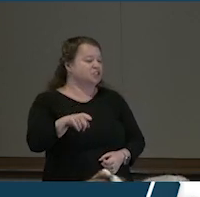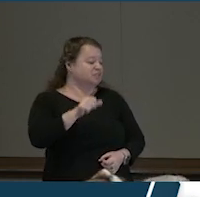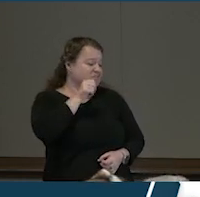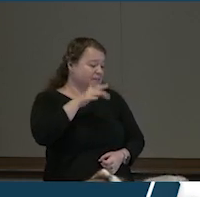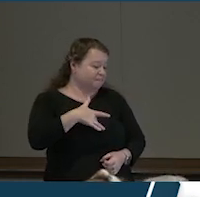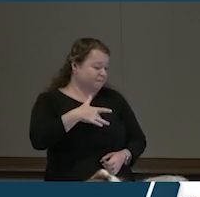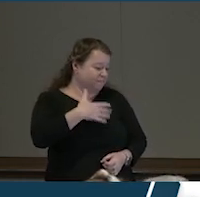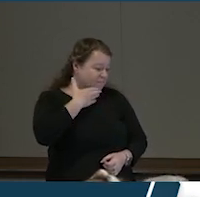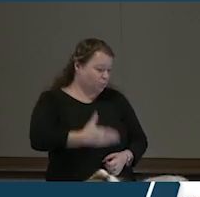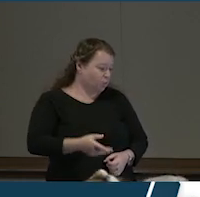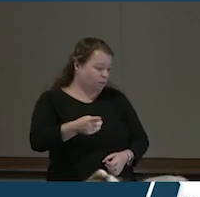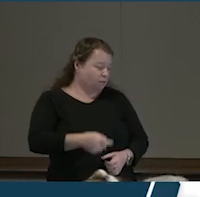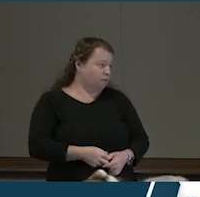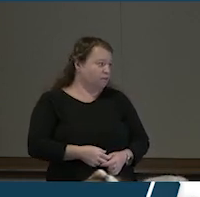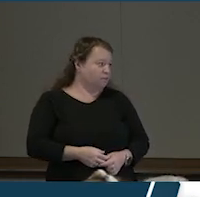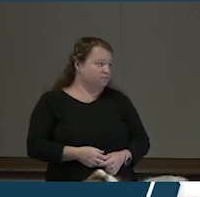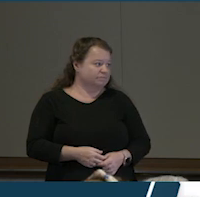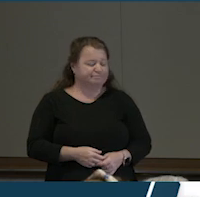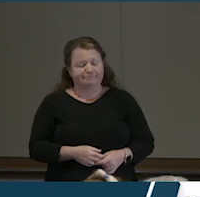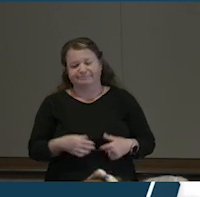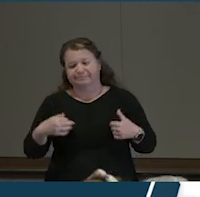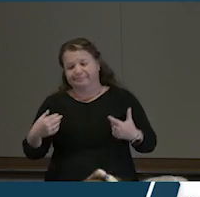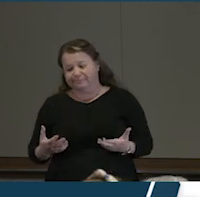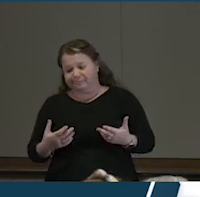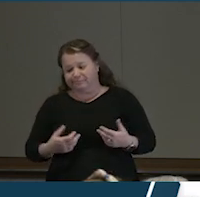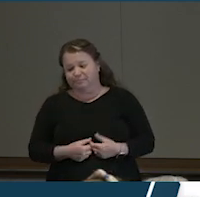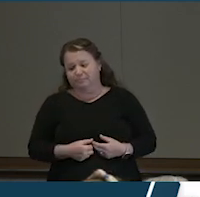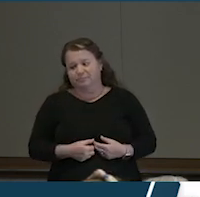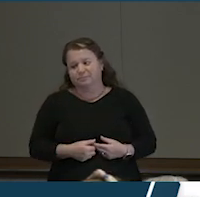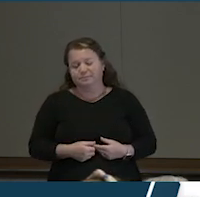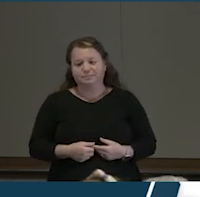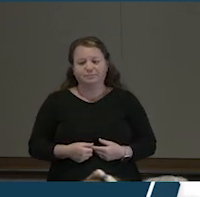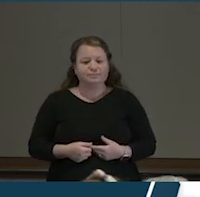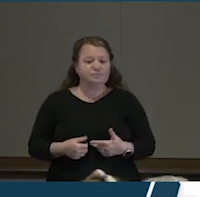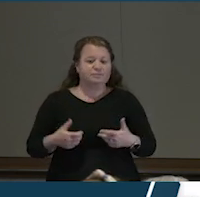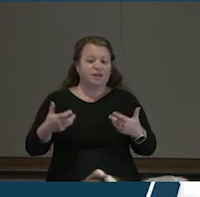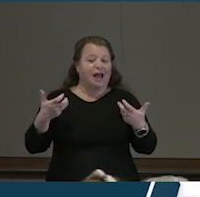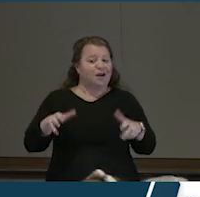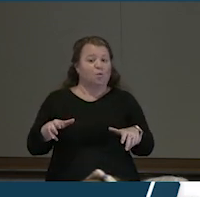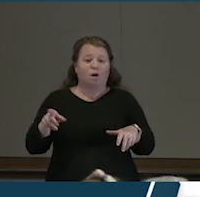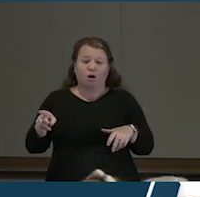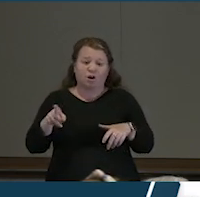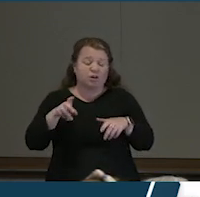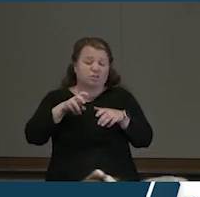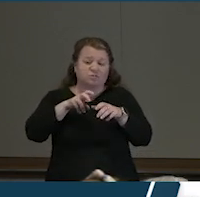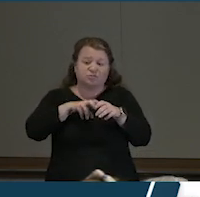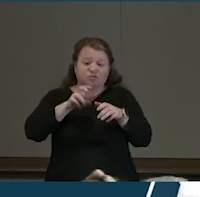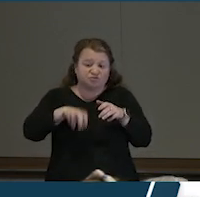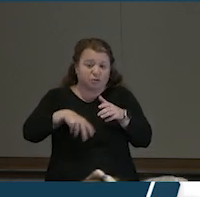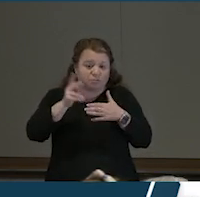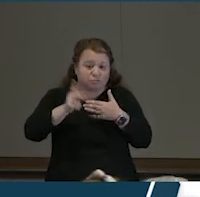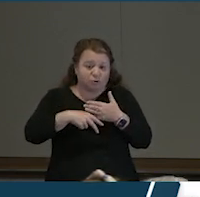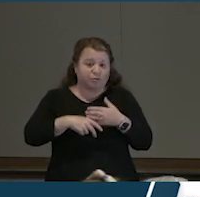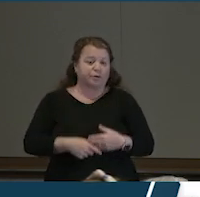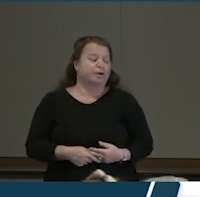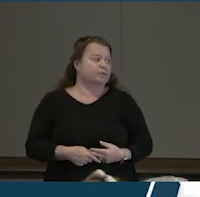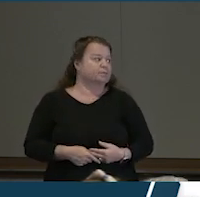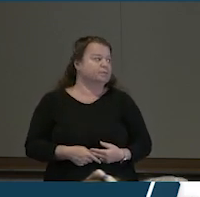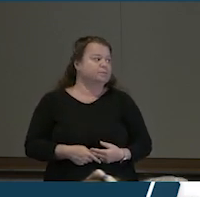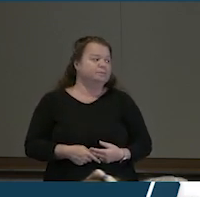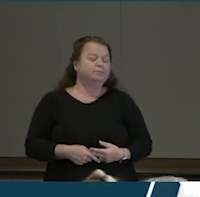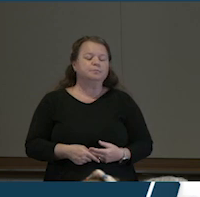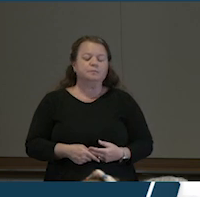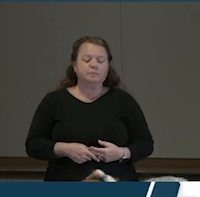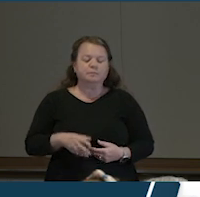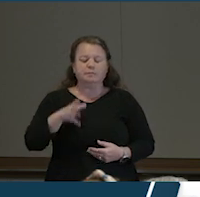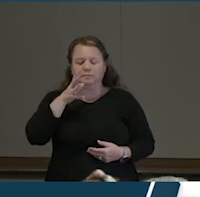well. And I said, well, I don't want her to have to drop. So then the mom said, I'm going to talk